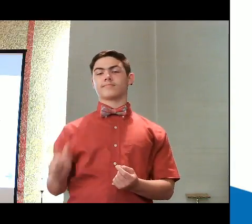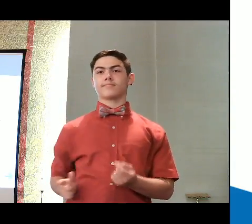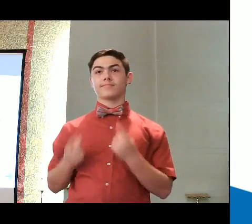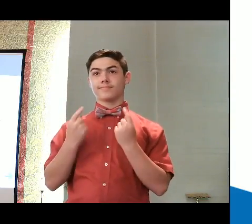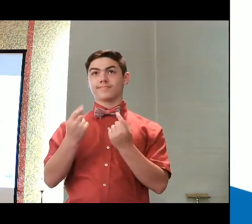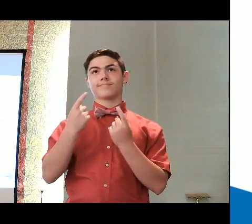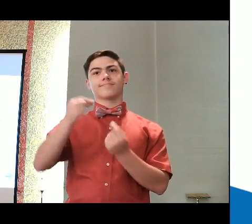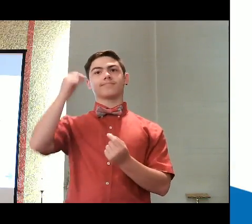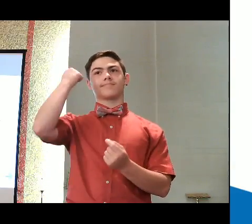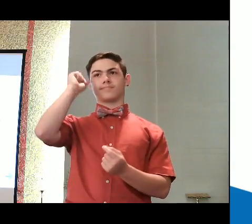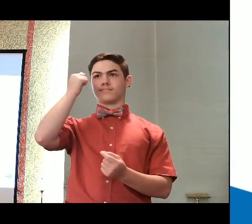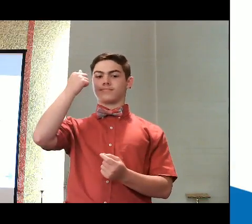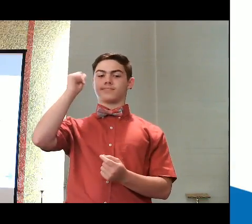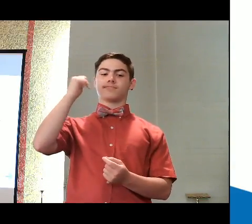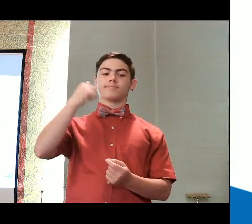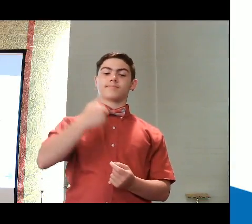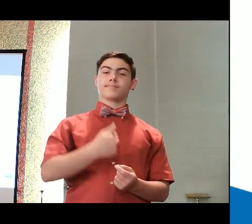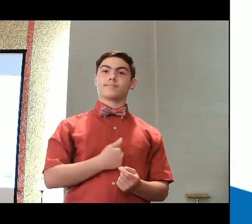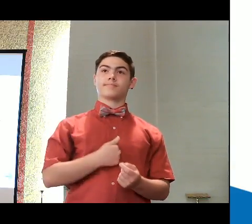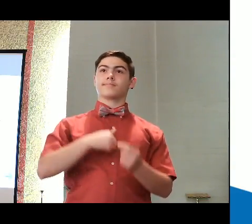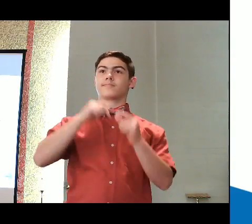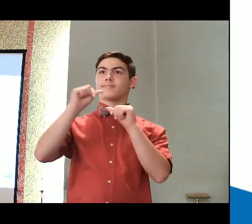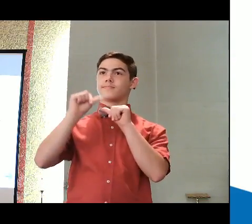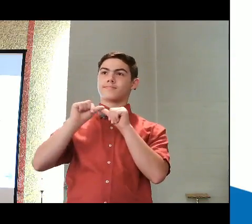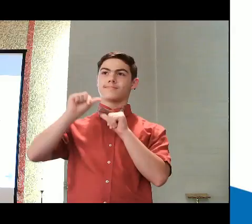do remember me,